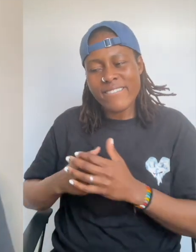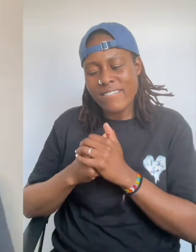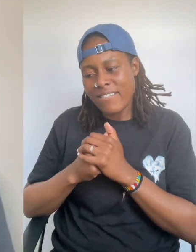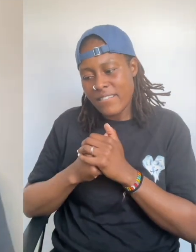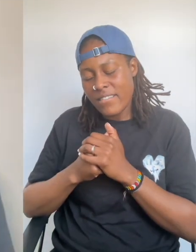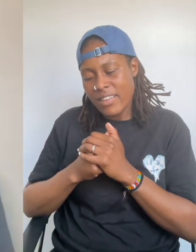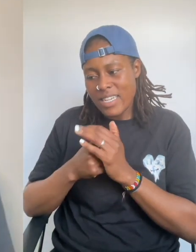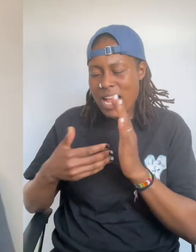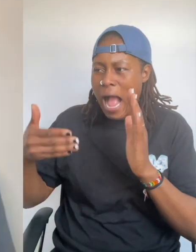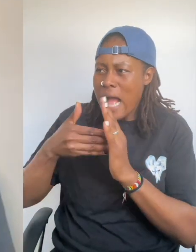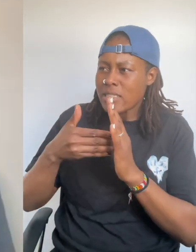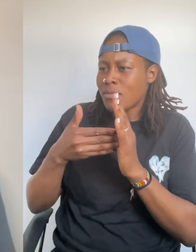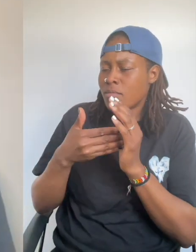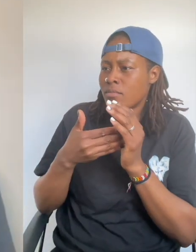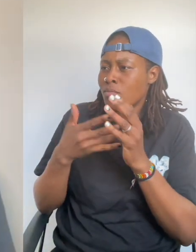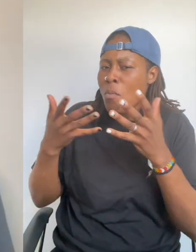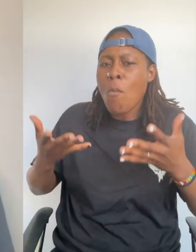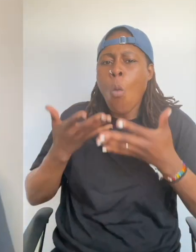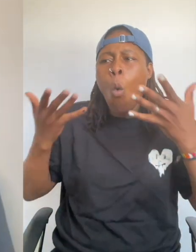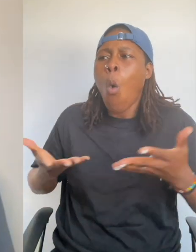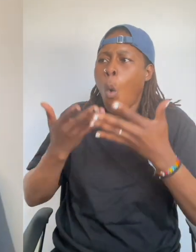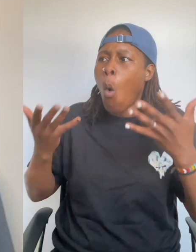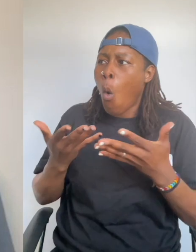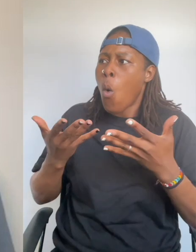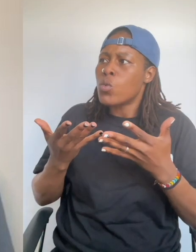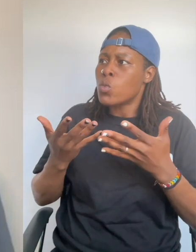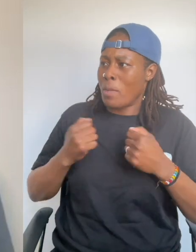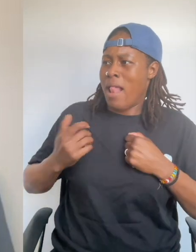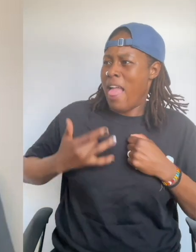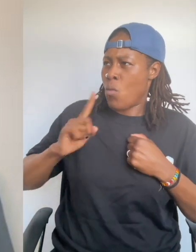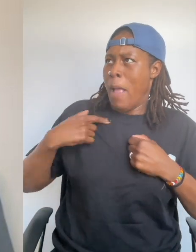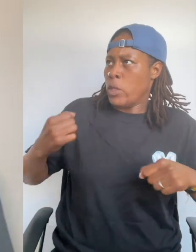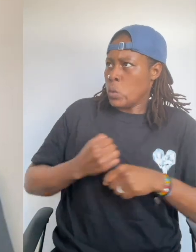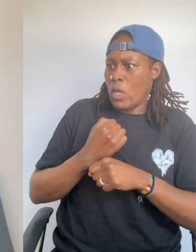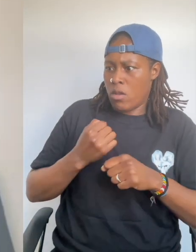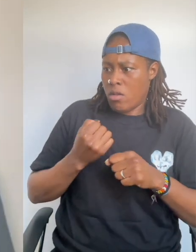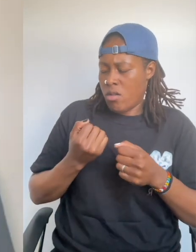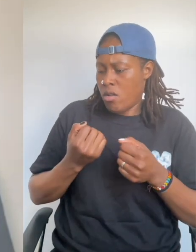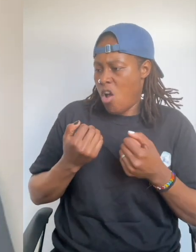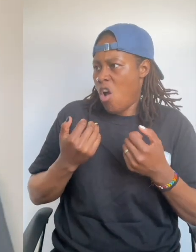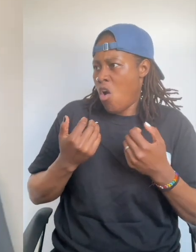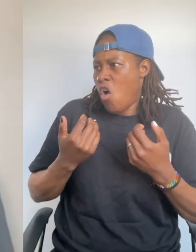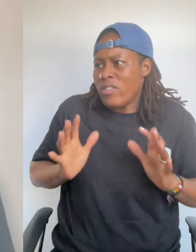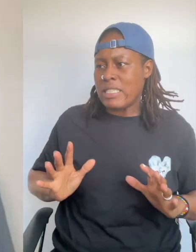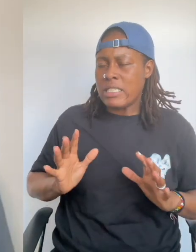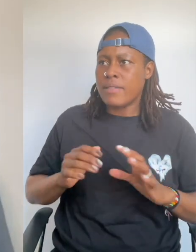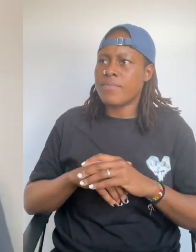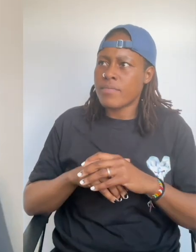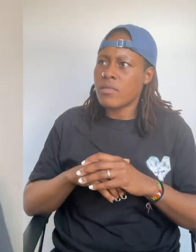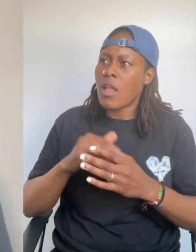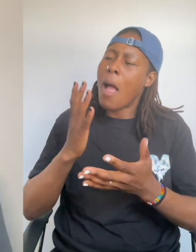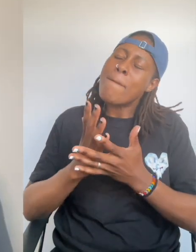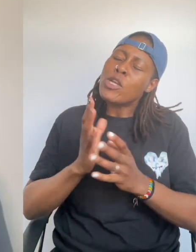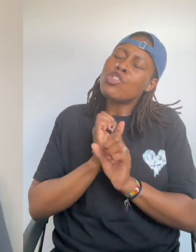adds a bit more to what I'm already doing. I think in some ways it's a